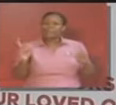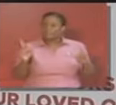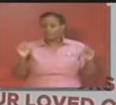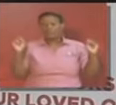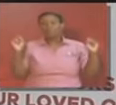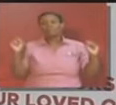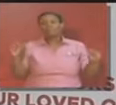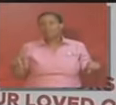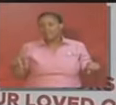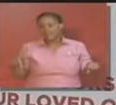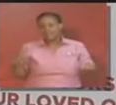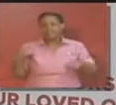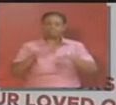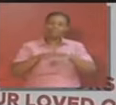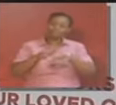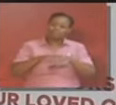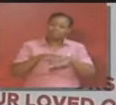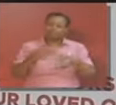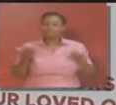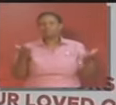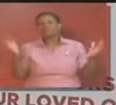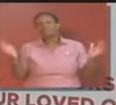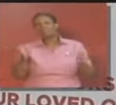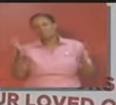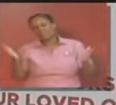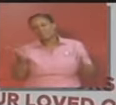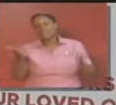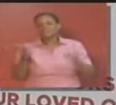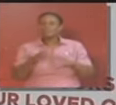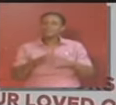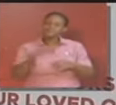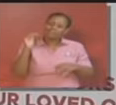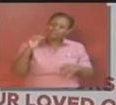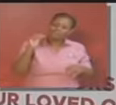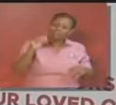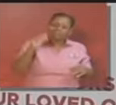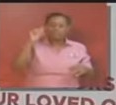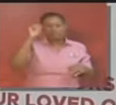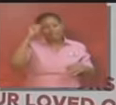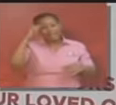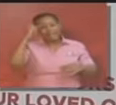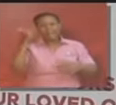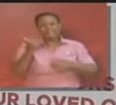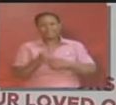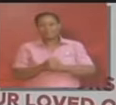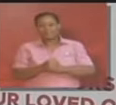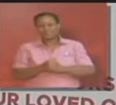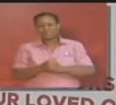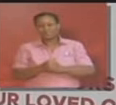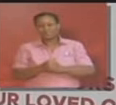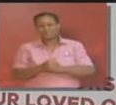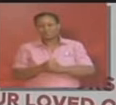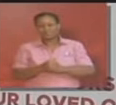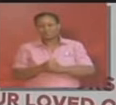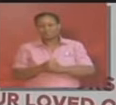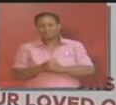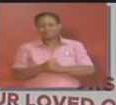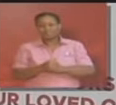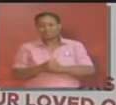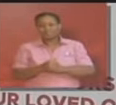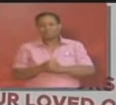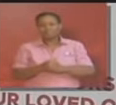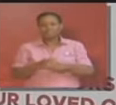now working around the clock again, Monday to Monday, when they personally witness massive